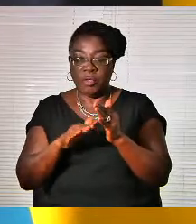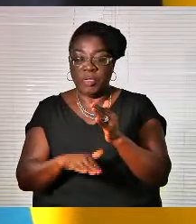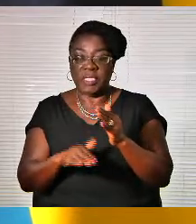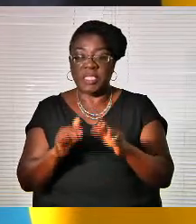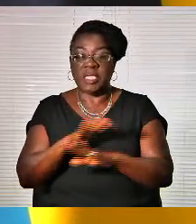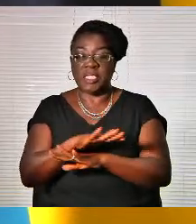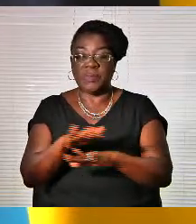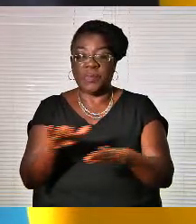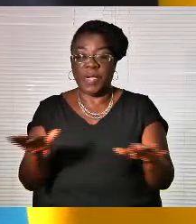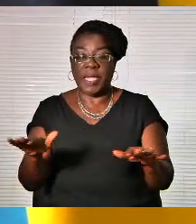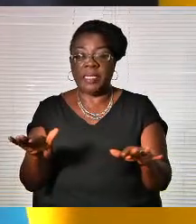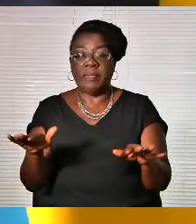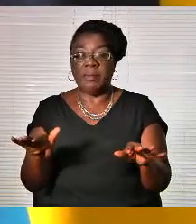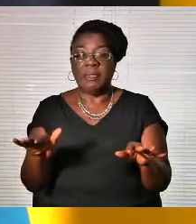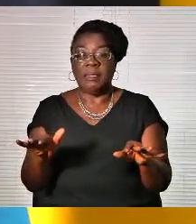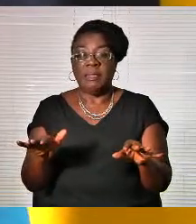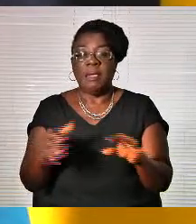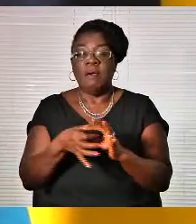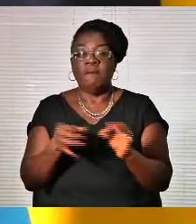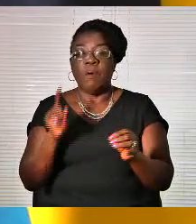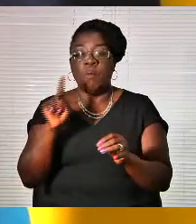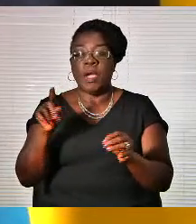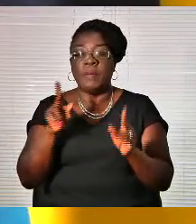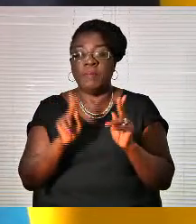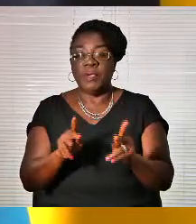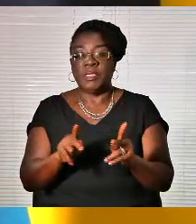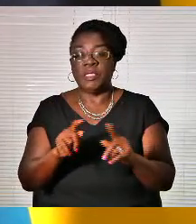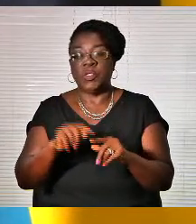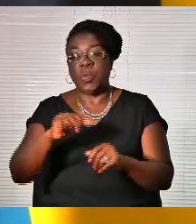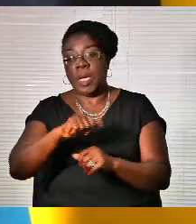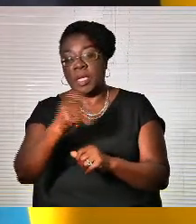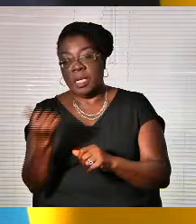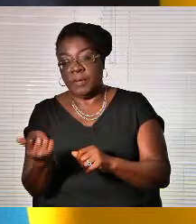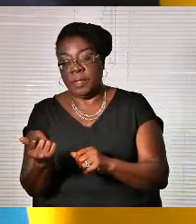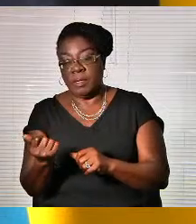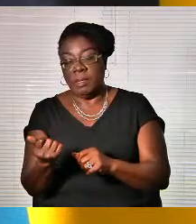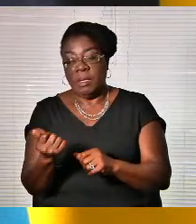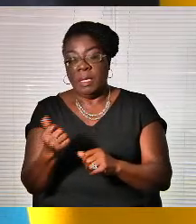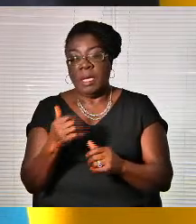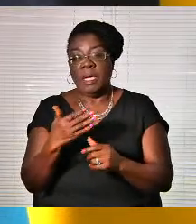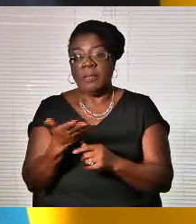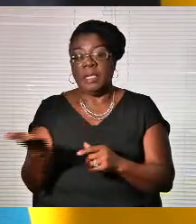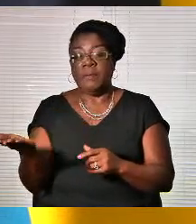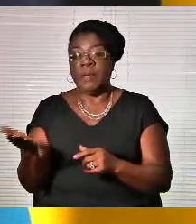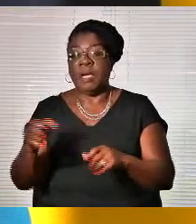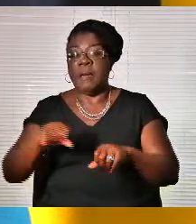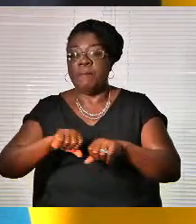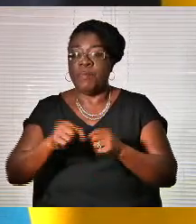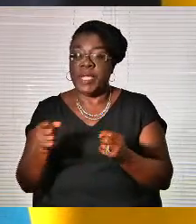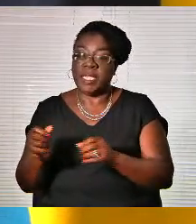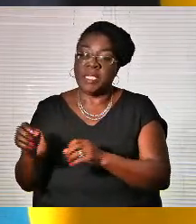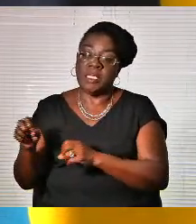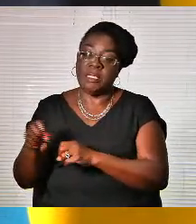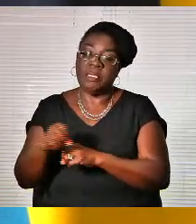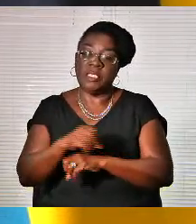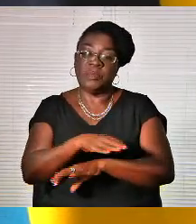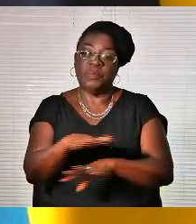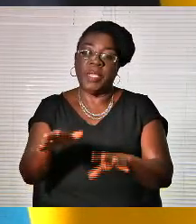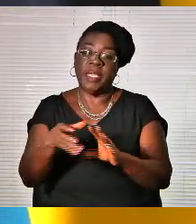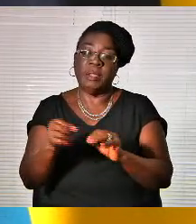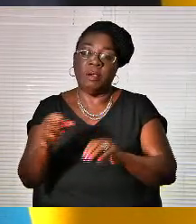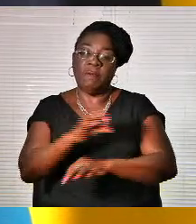spread from one person to another, and thereby break the transmission of